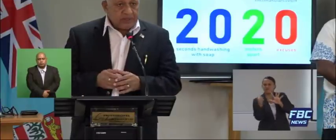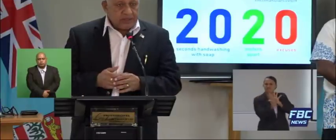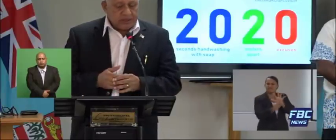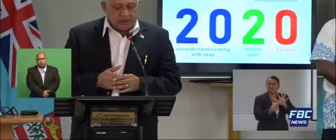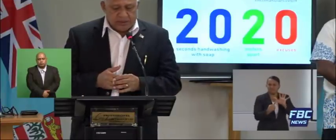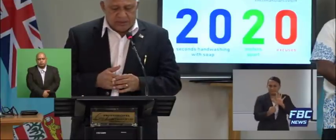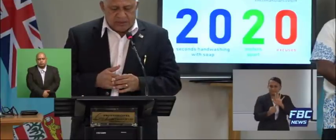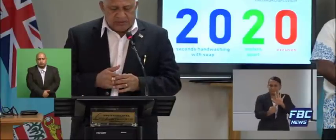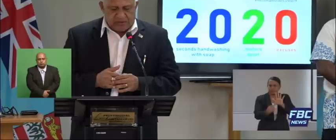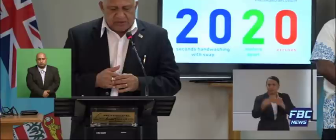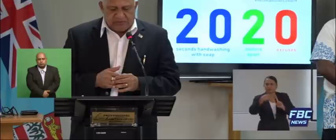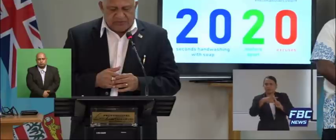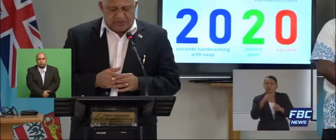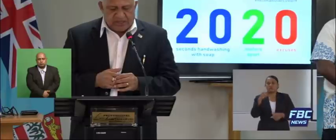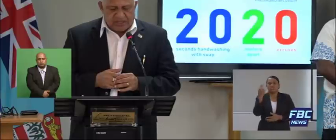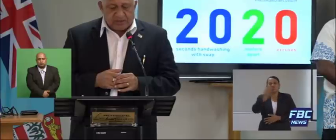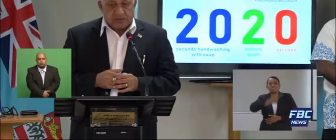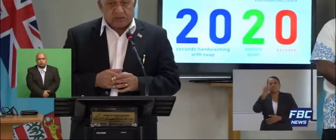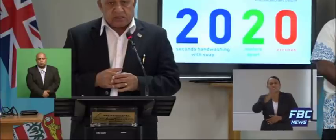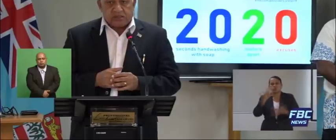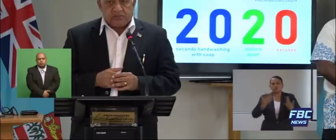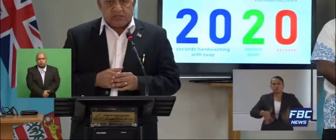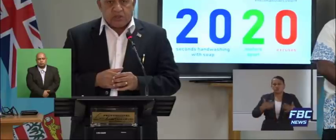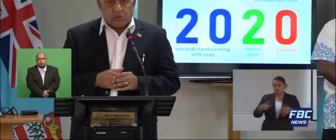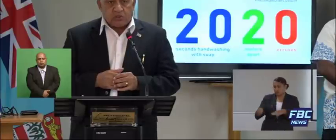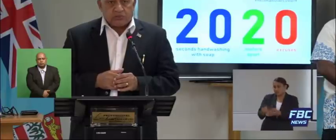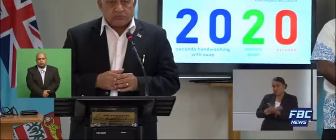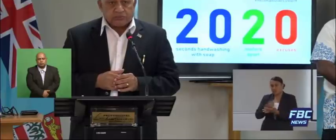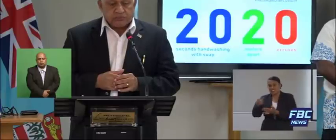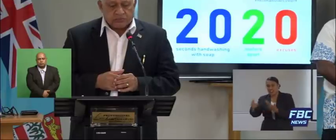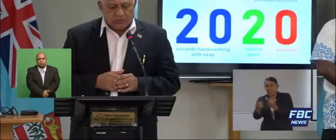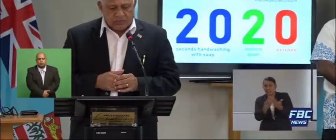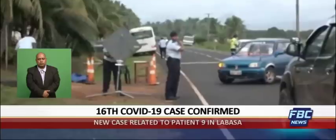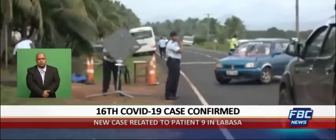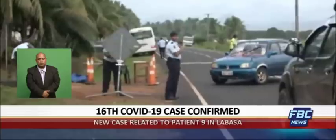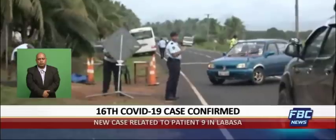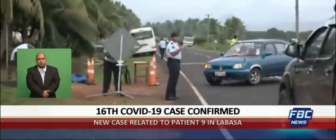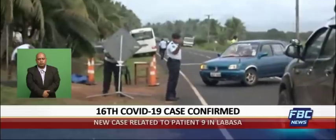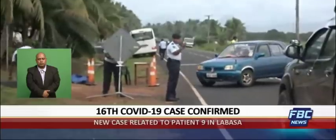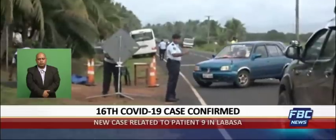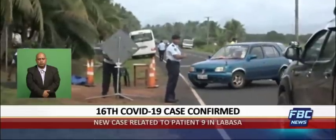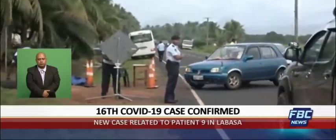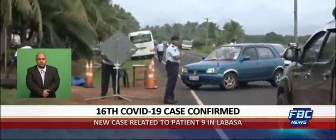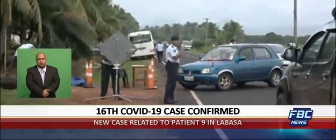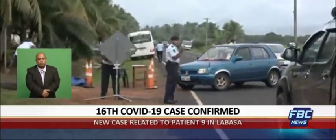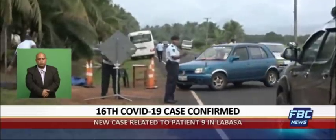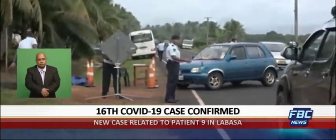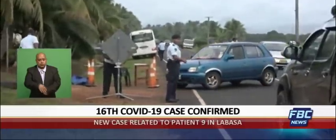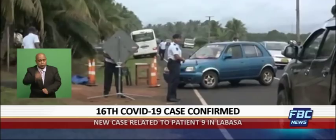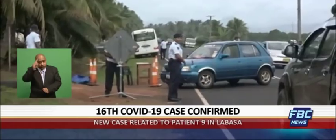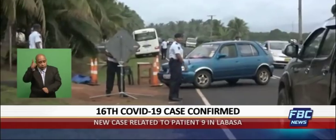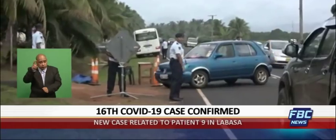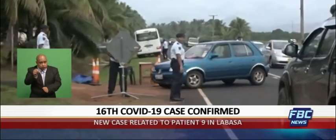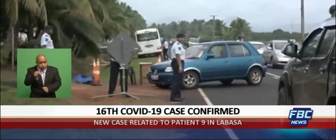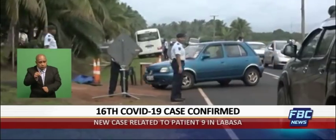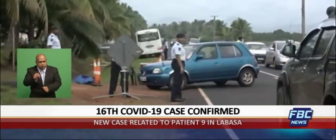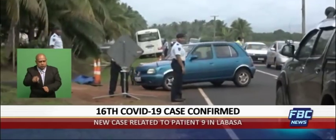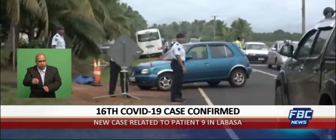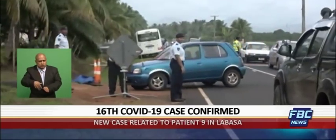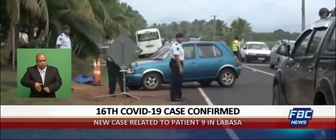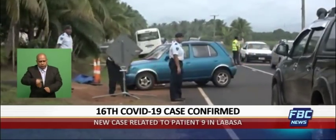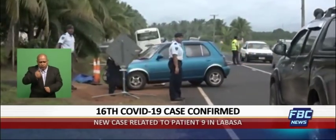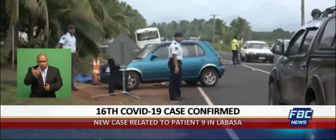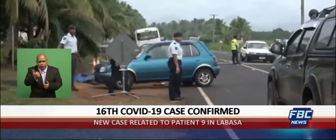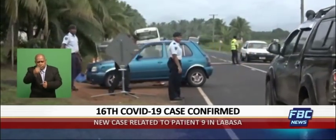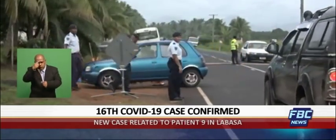of infecting others is extremely low. Fijians with flu-like symptoms are being urged to visit their